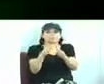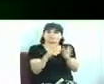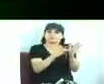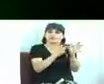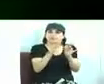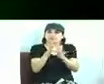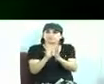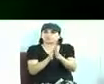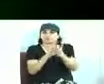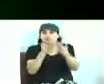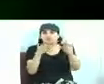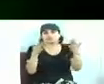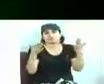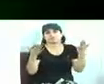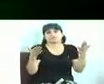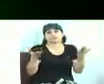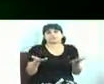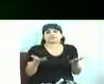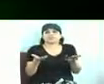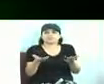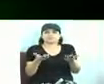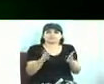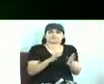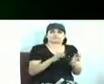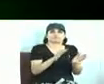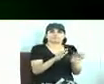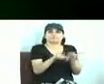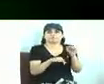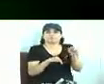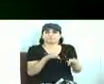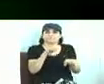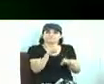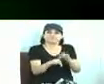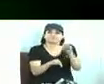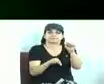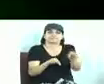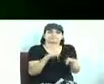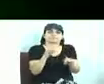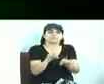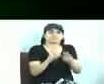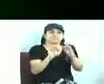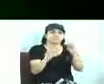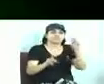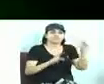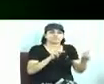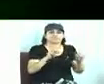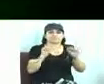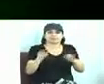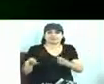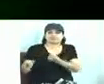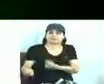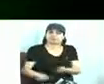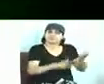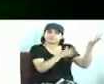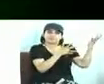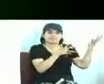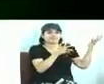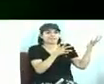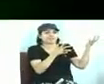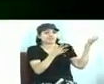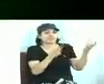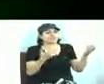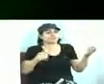according to the word. Step by step, no one can put